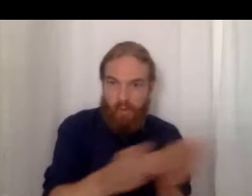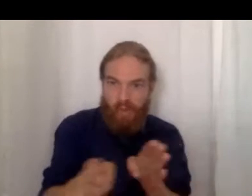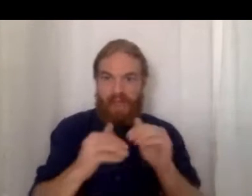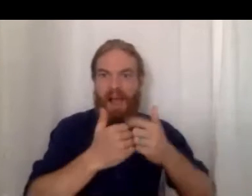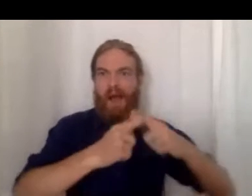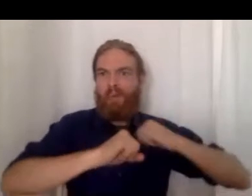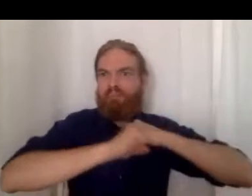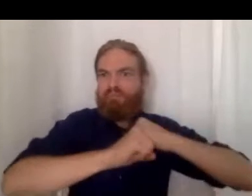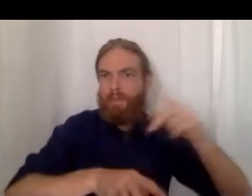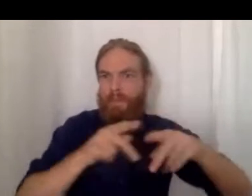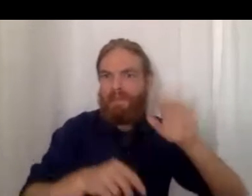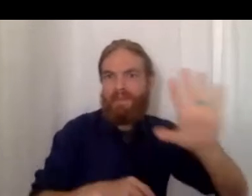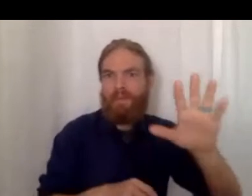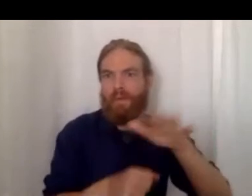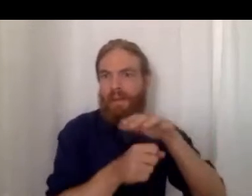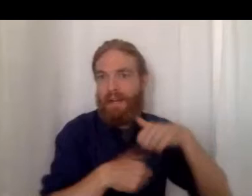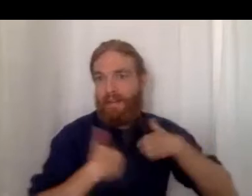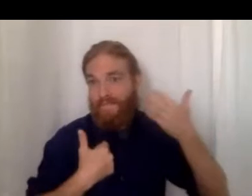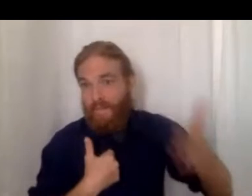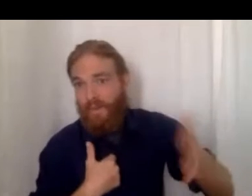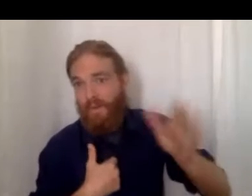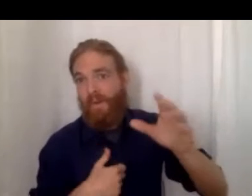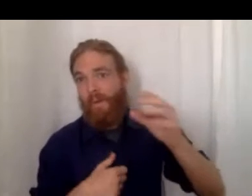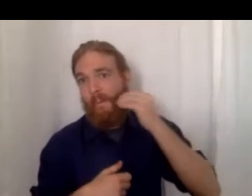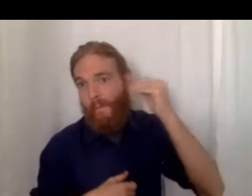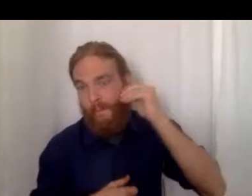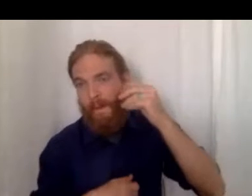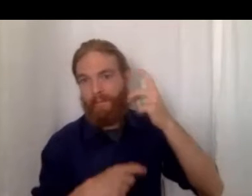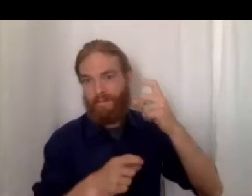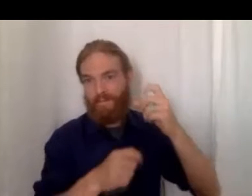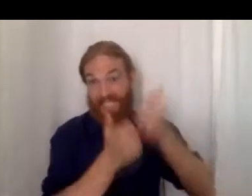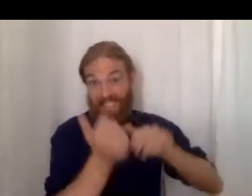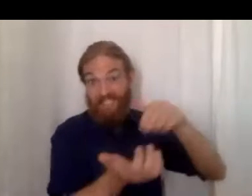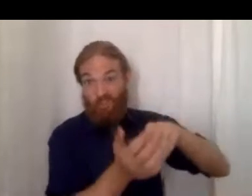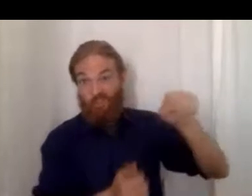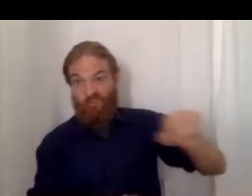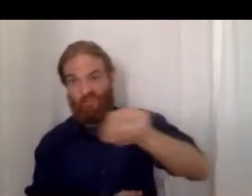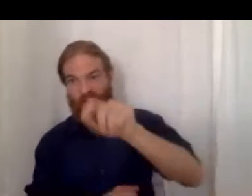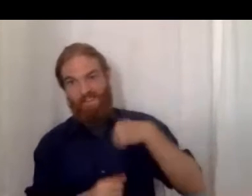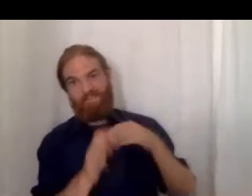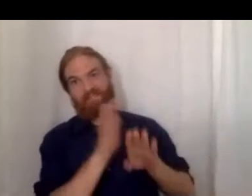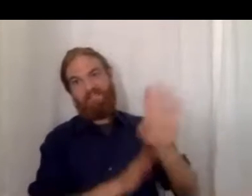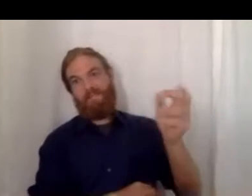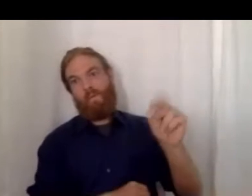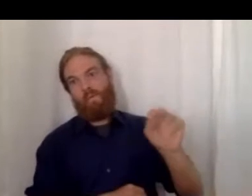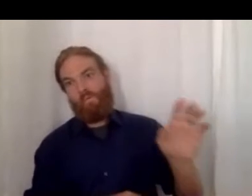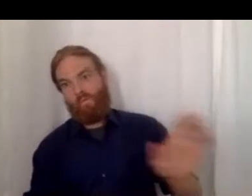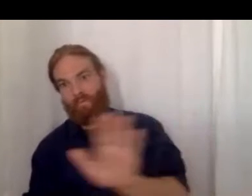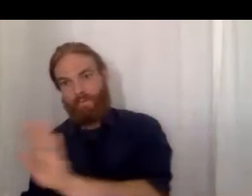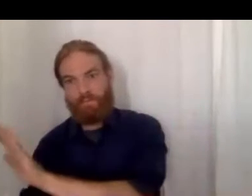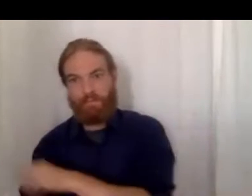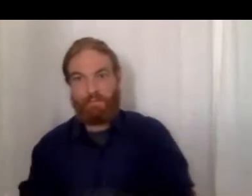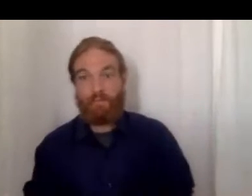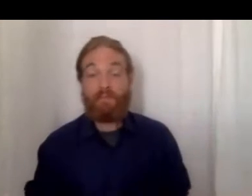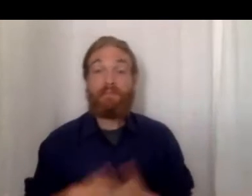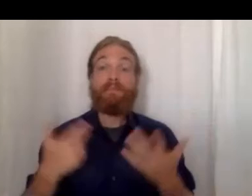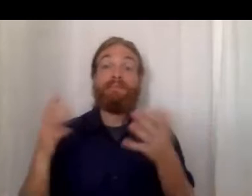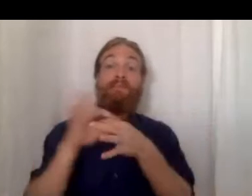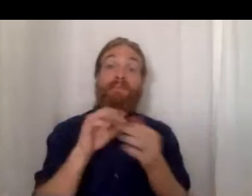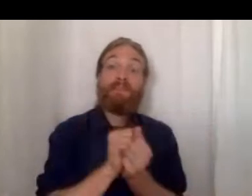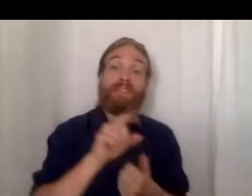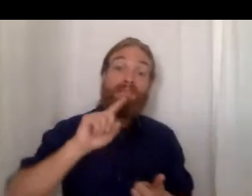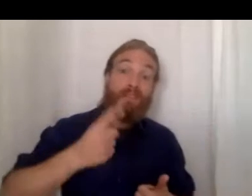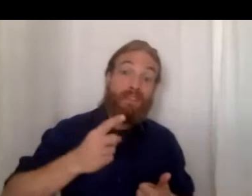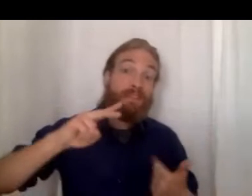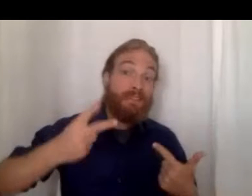team is available to assist with first, second, and third doses. Some of the facilities are choosing to work with some